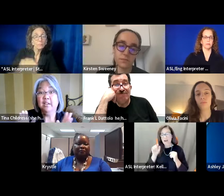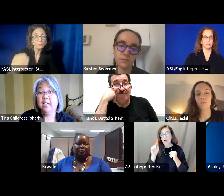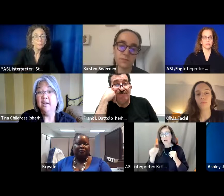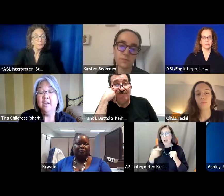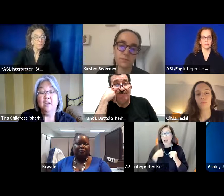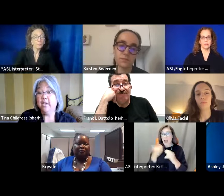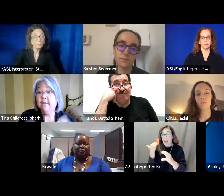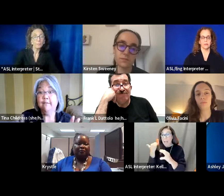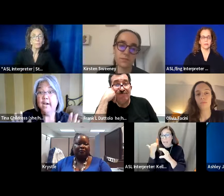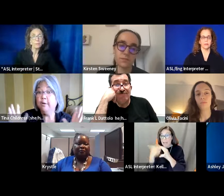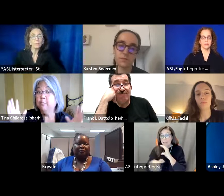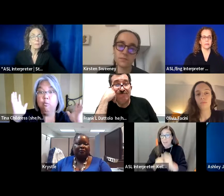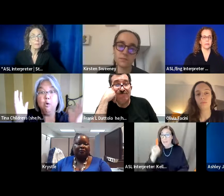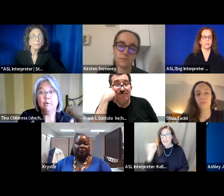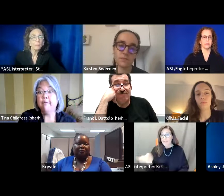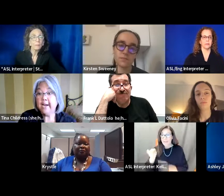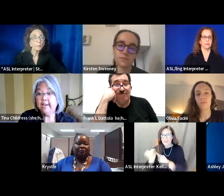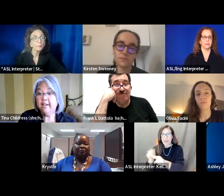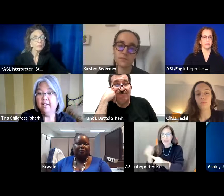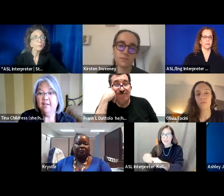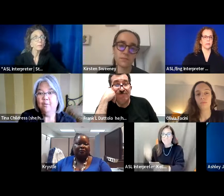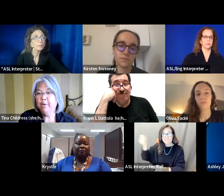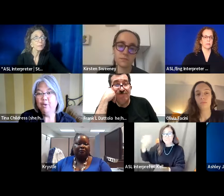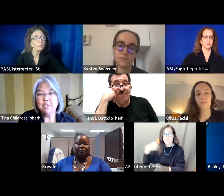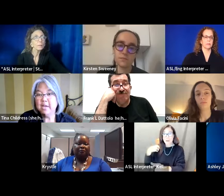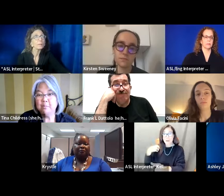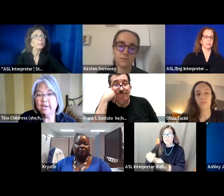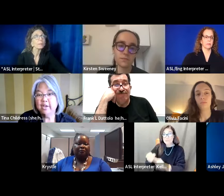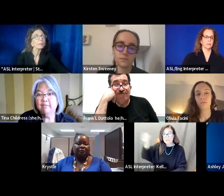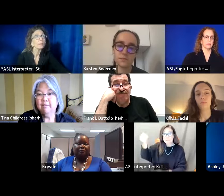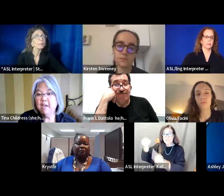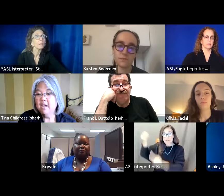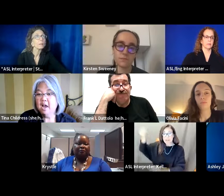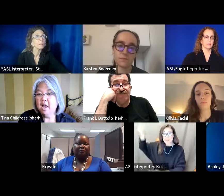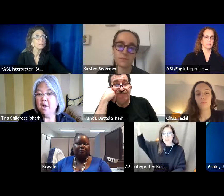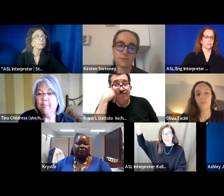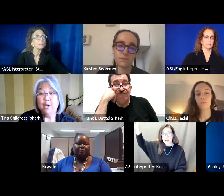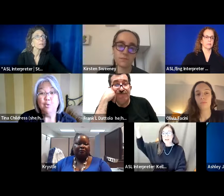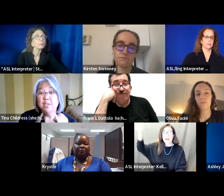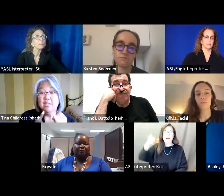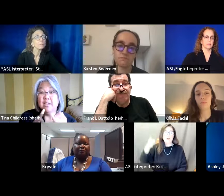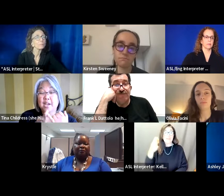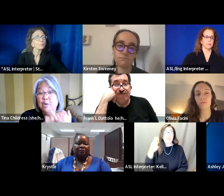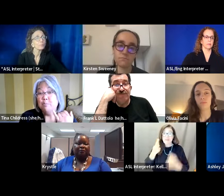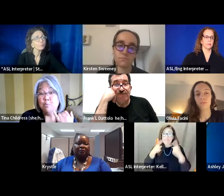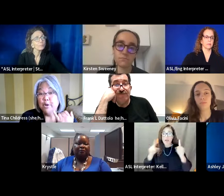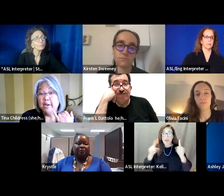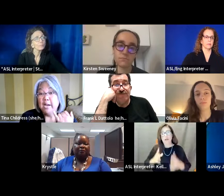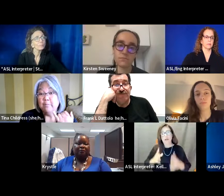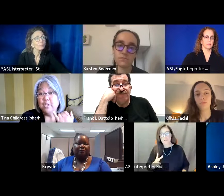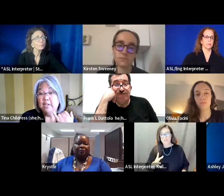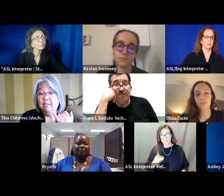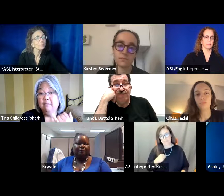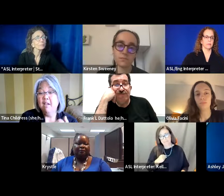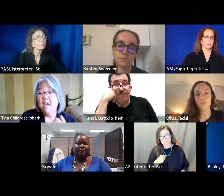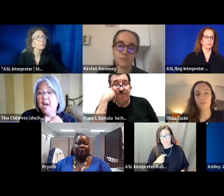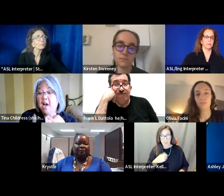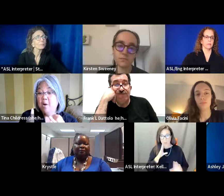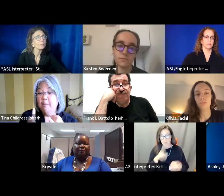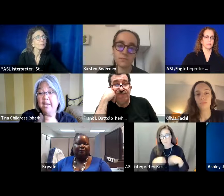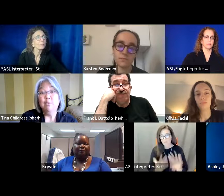until finally they're like, fine, we'll provide it, but it was not pretty. It was inappropriate